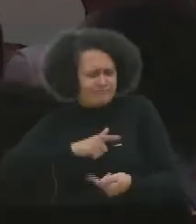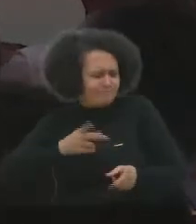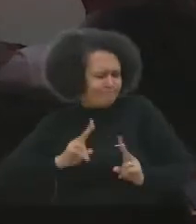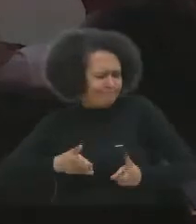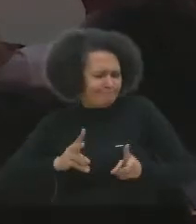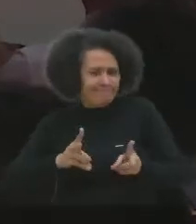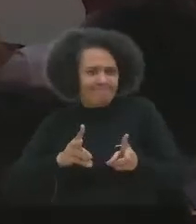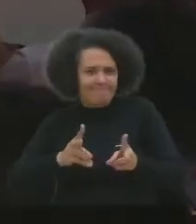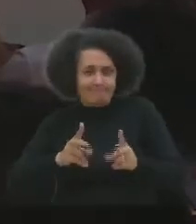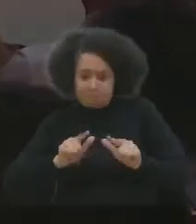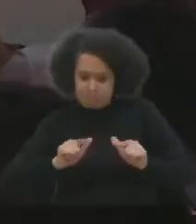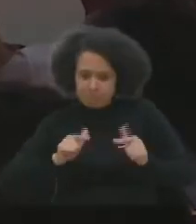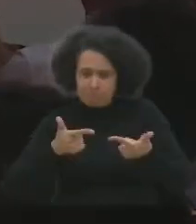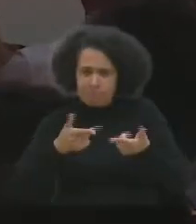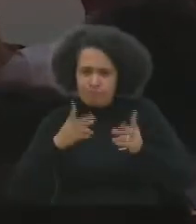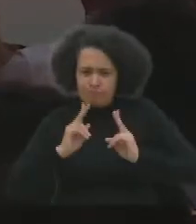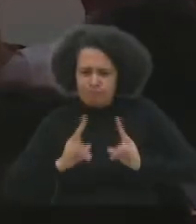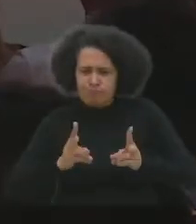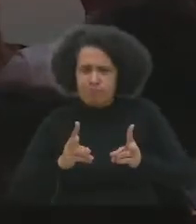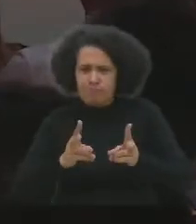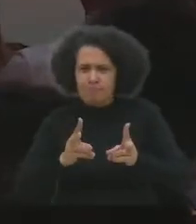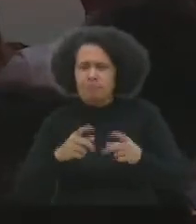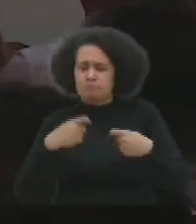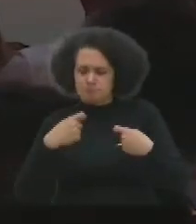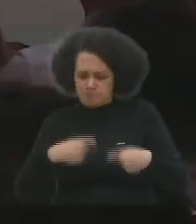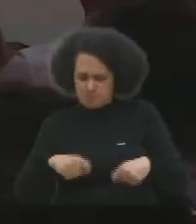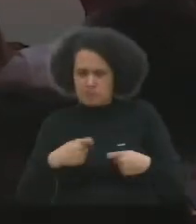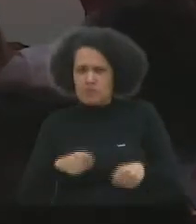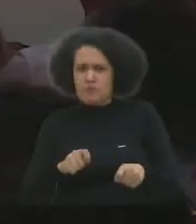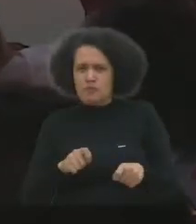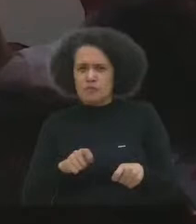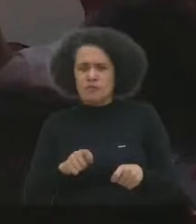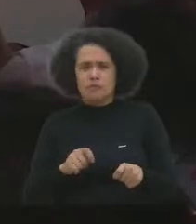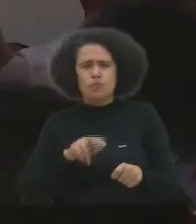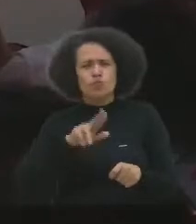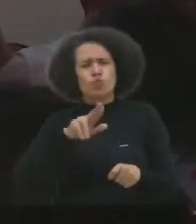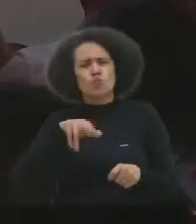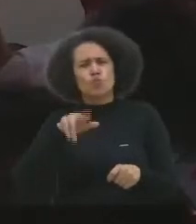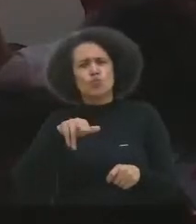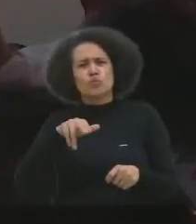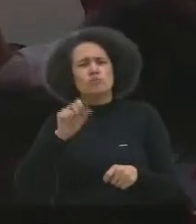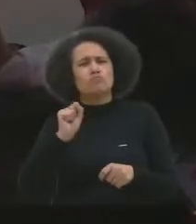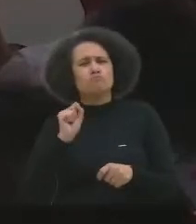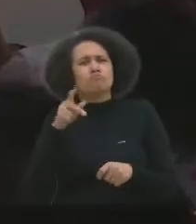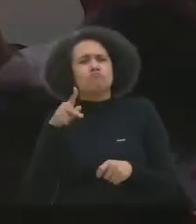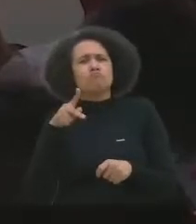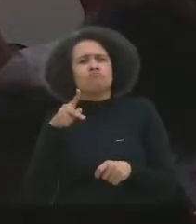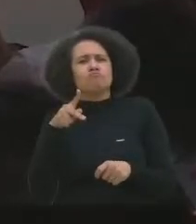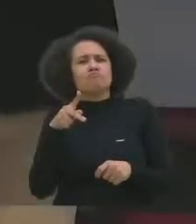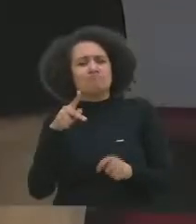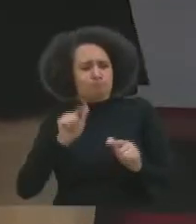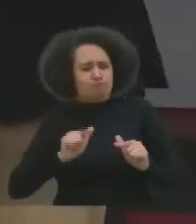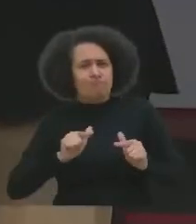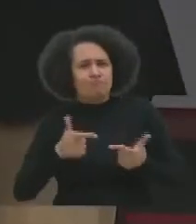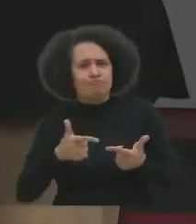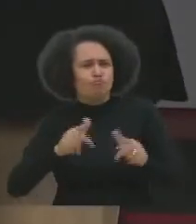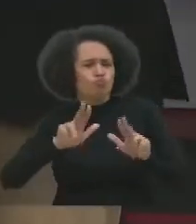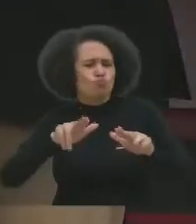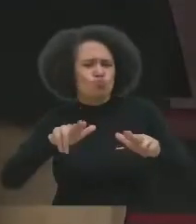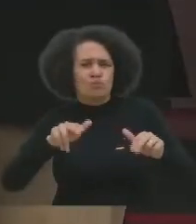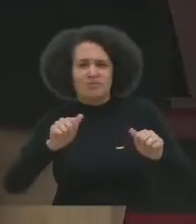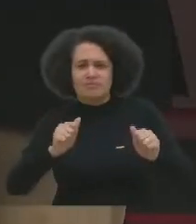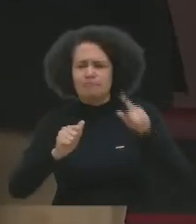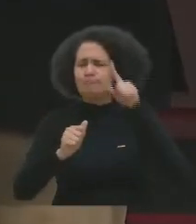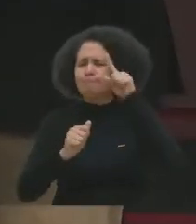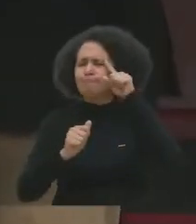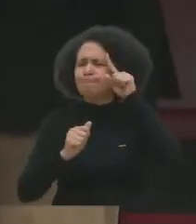E a batalha precisa continuar. I can never retire from the battle. Eu jamais posso me aposentar da batalha. It's every day. É todo